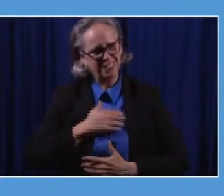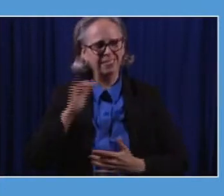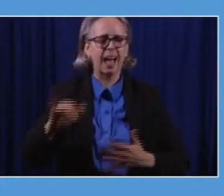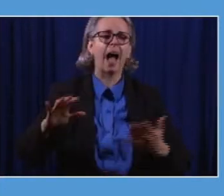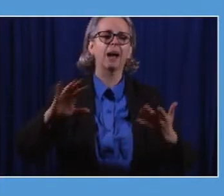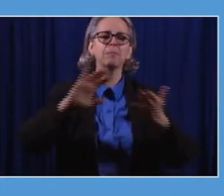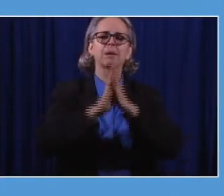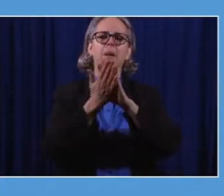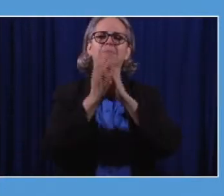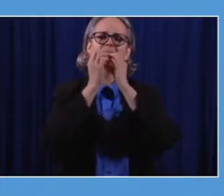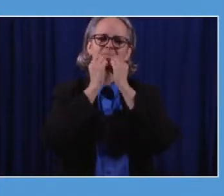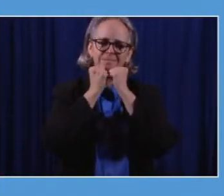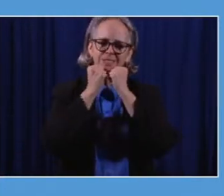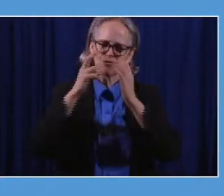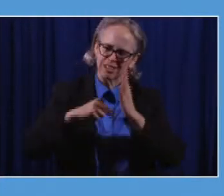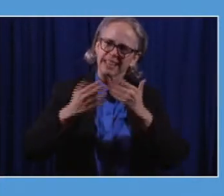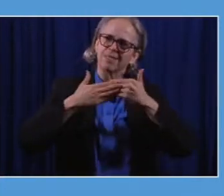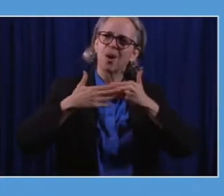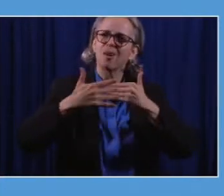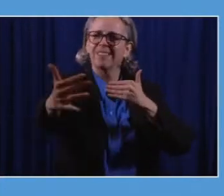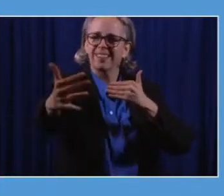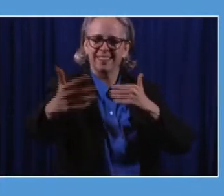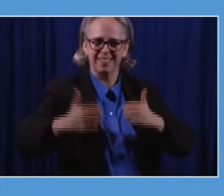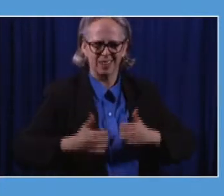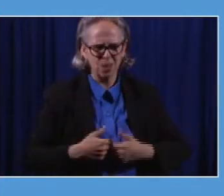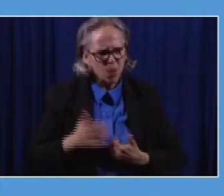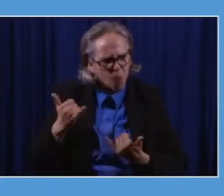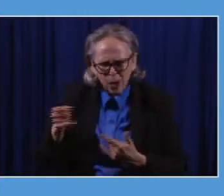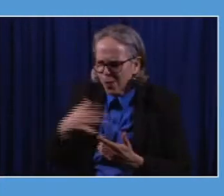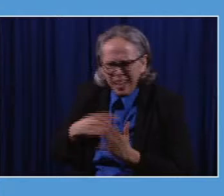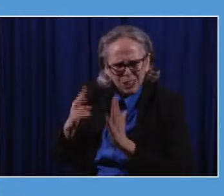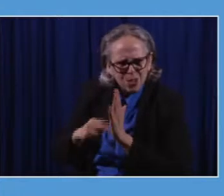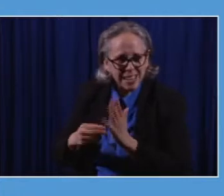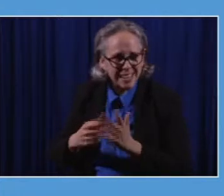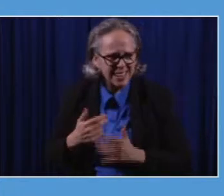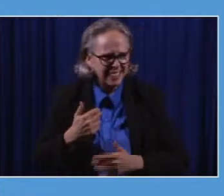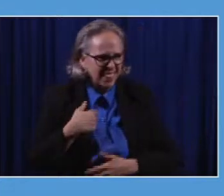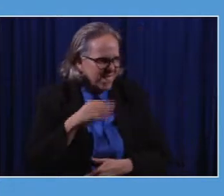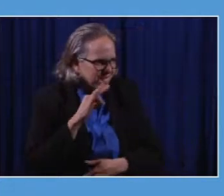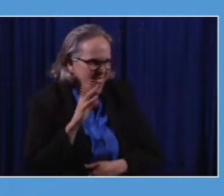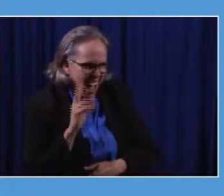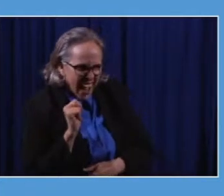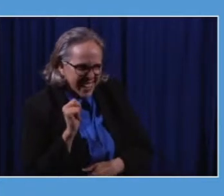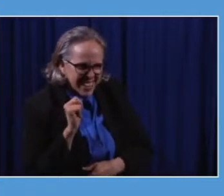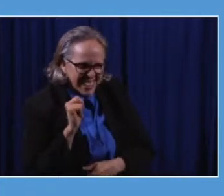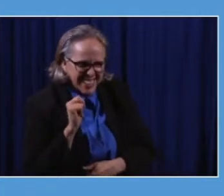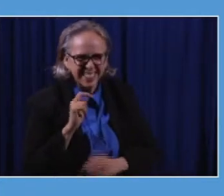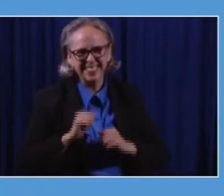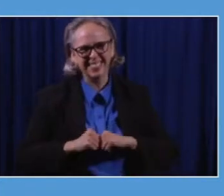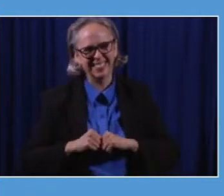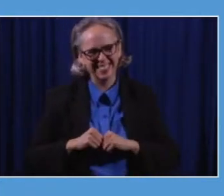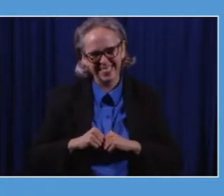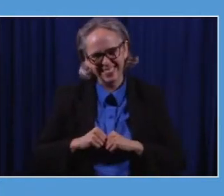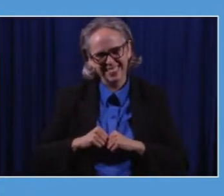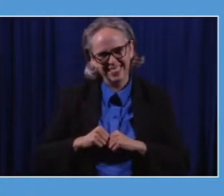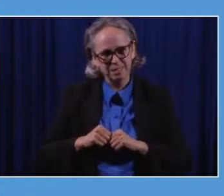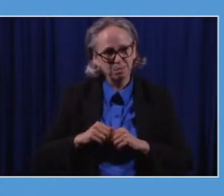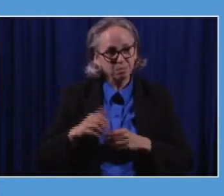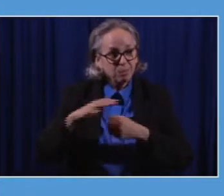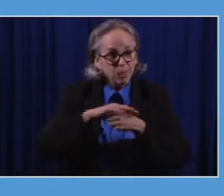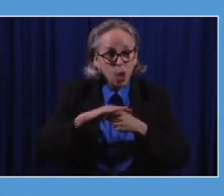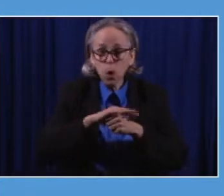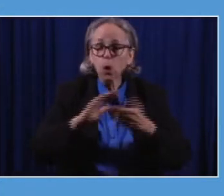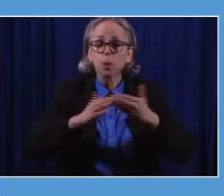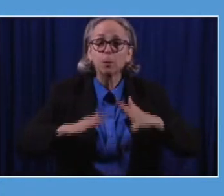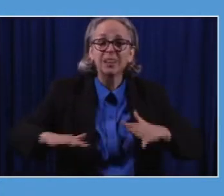do you like to read before bed? Because it's so fun. Because it's so fun. Our local communities are just